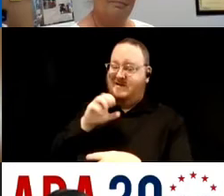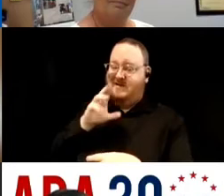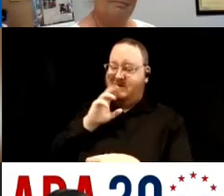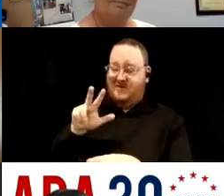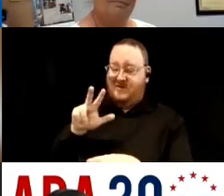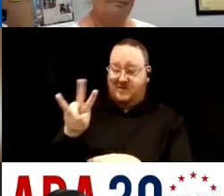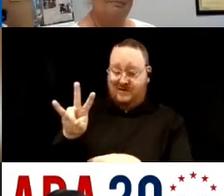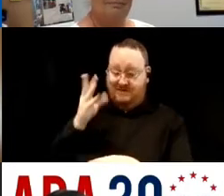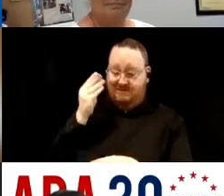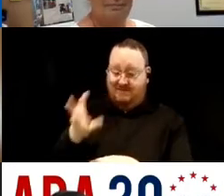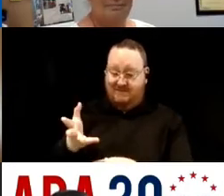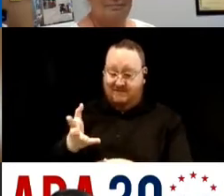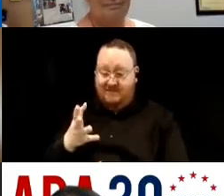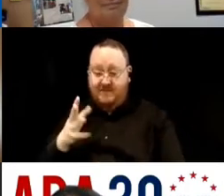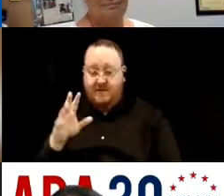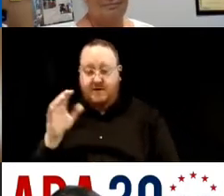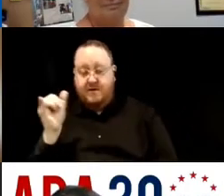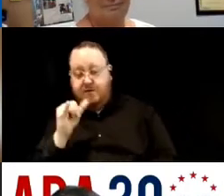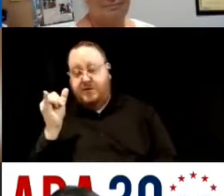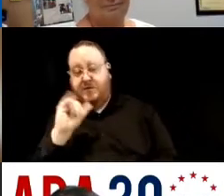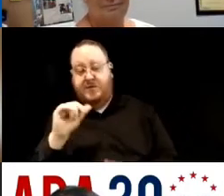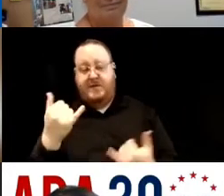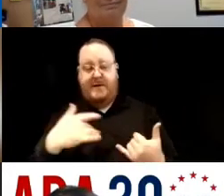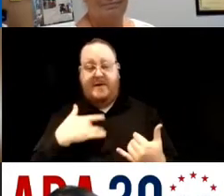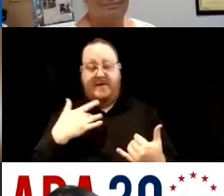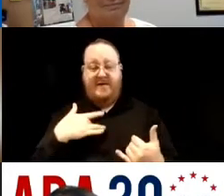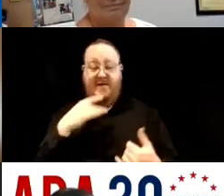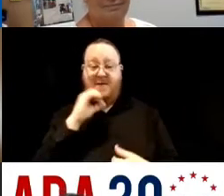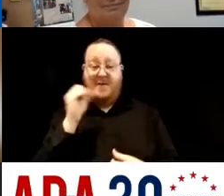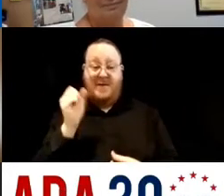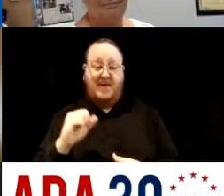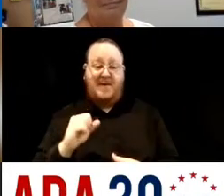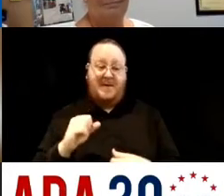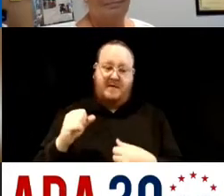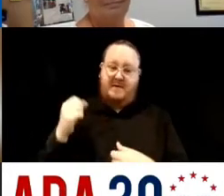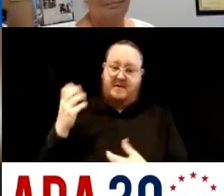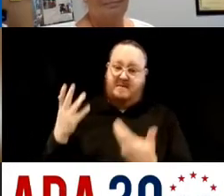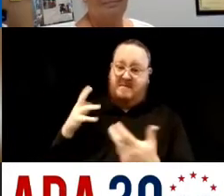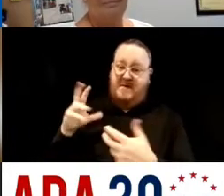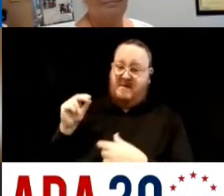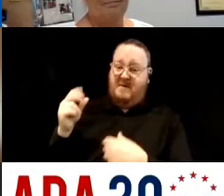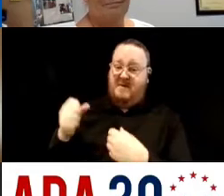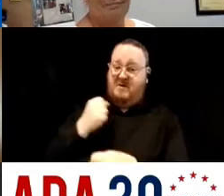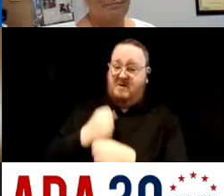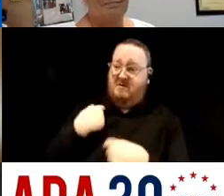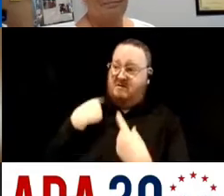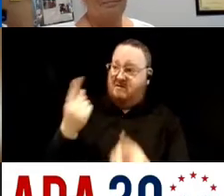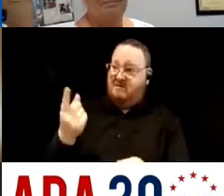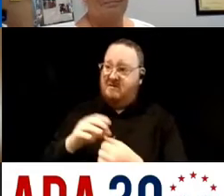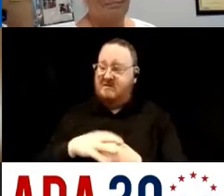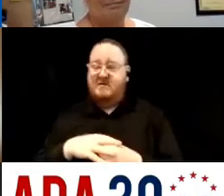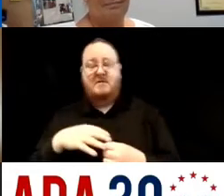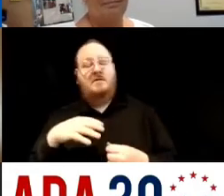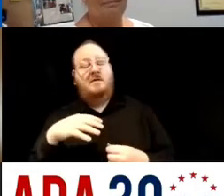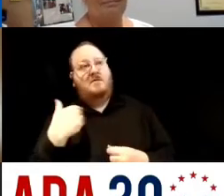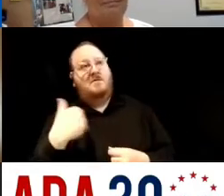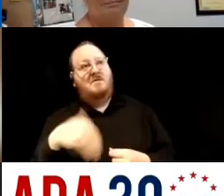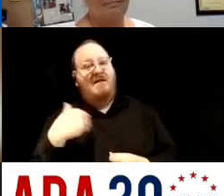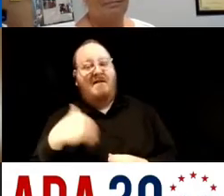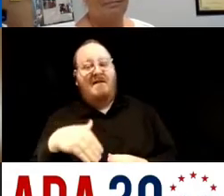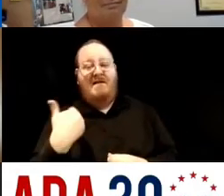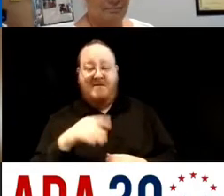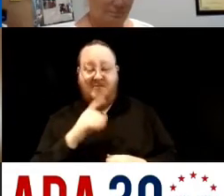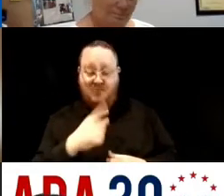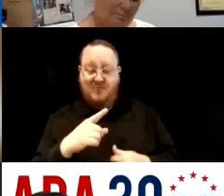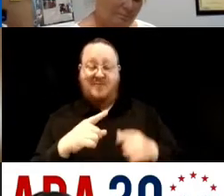So all right, well, now I feel old. It might be 30 years. Potentially, yeah. Oh my gosh, yeah. So